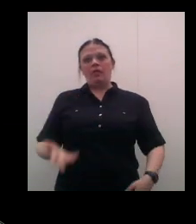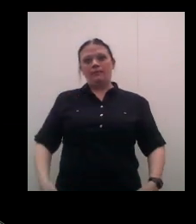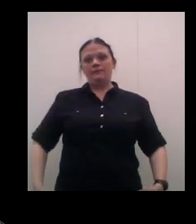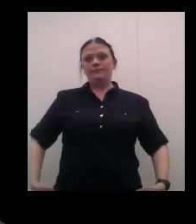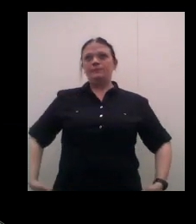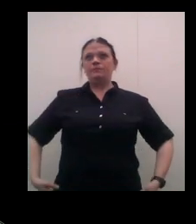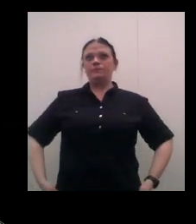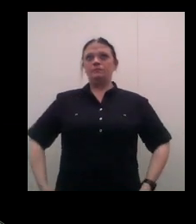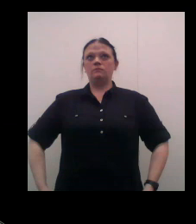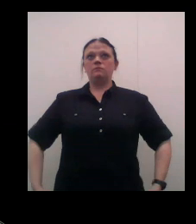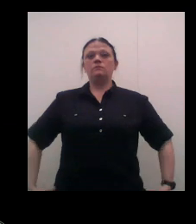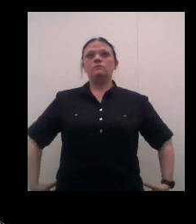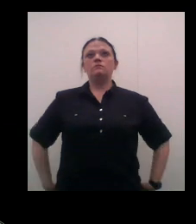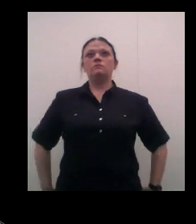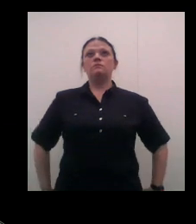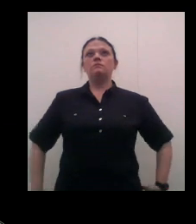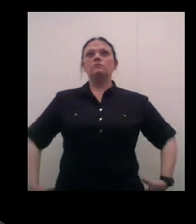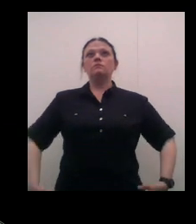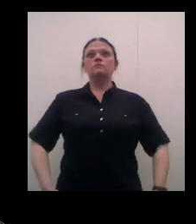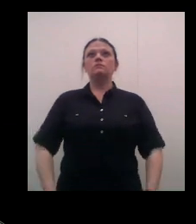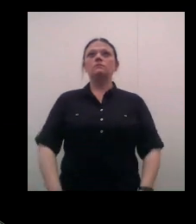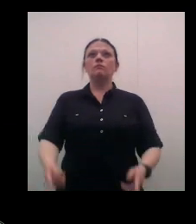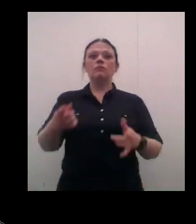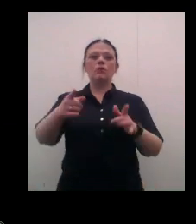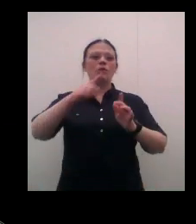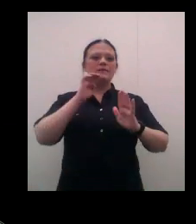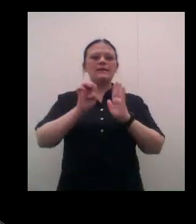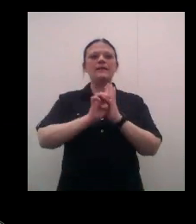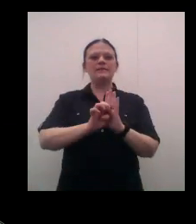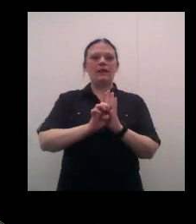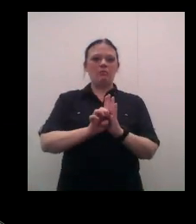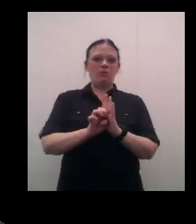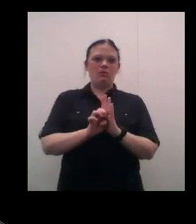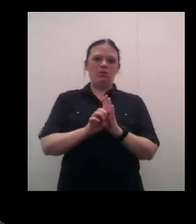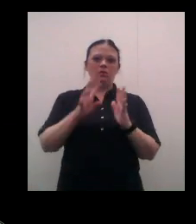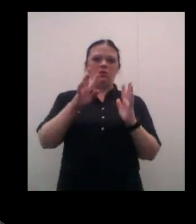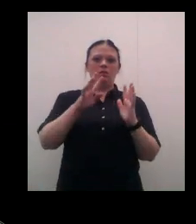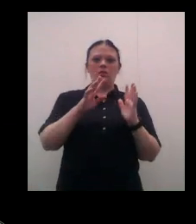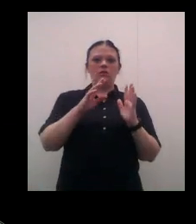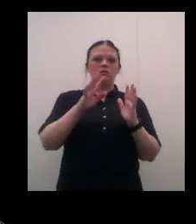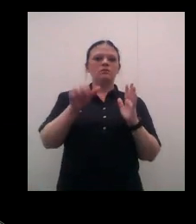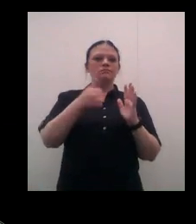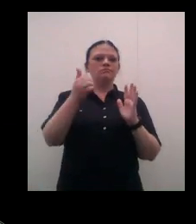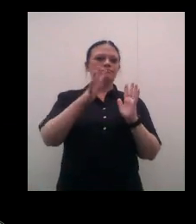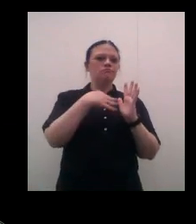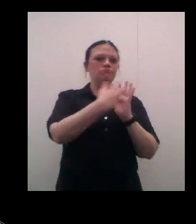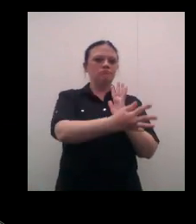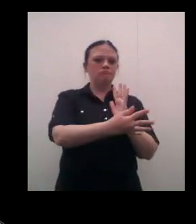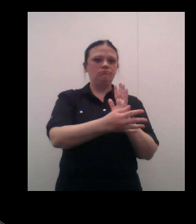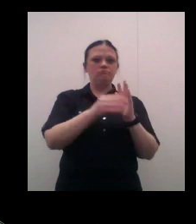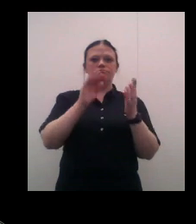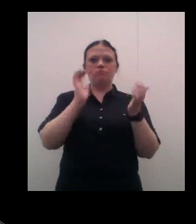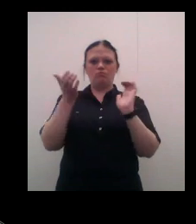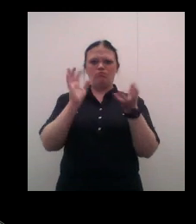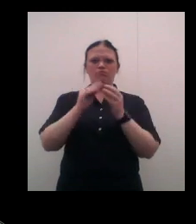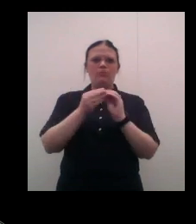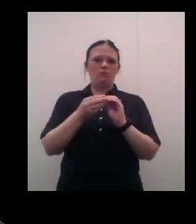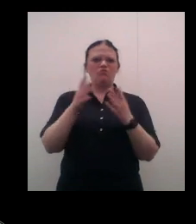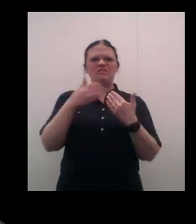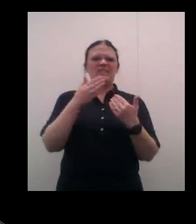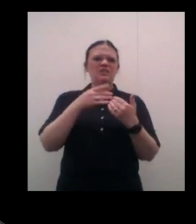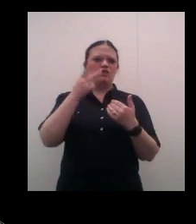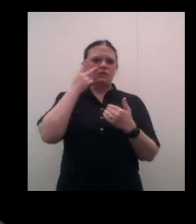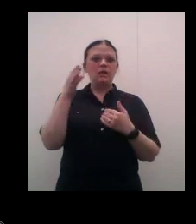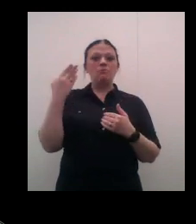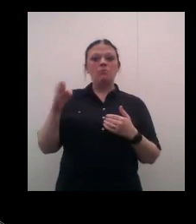And the next slide is just an example of that in a chart form as compared to the numbers. It's a little easier to see,